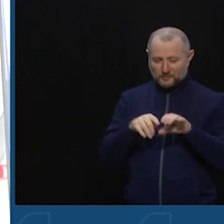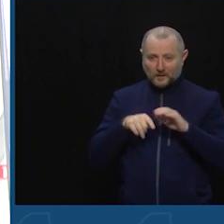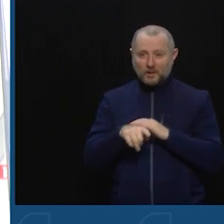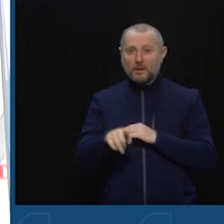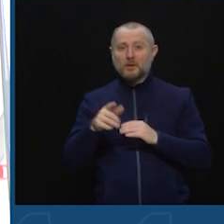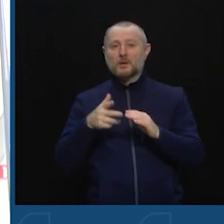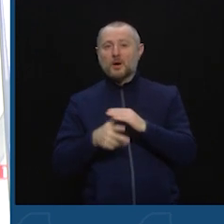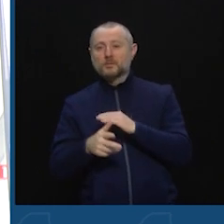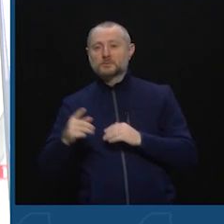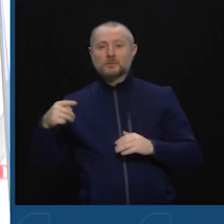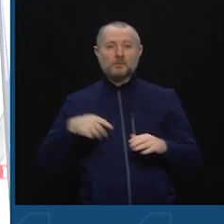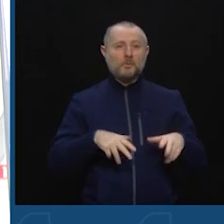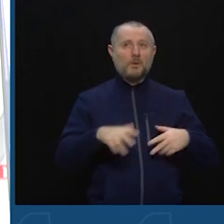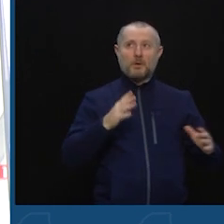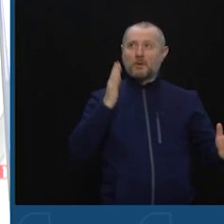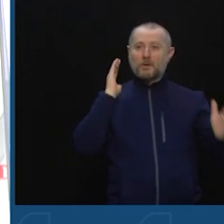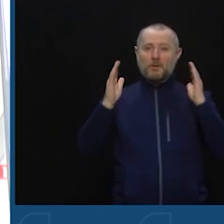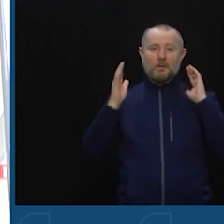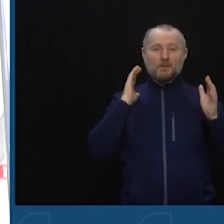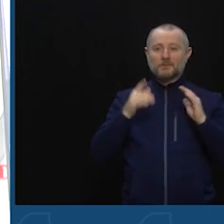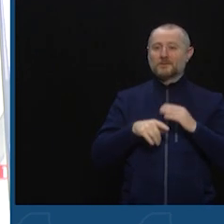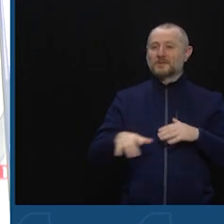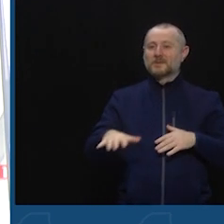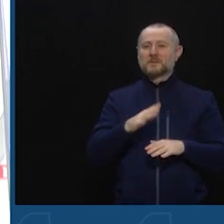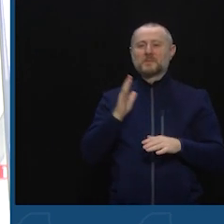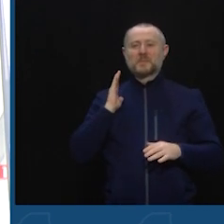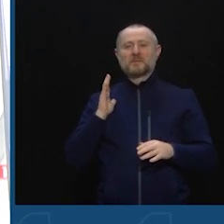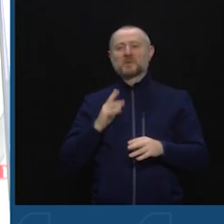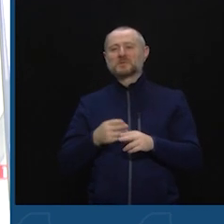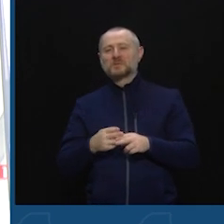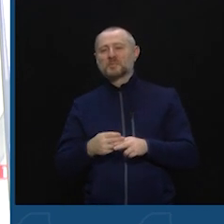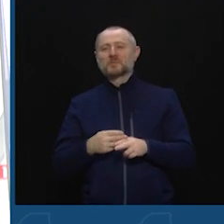new, temporary walkways, a thing of the past.